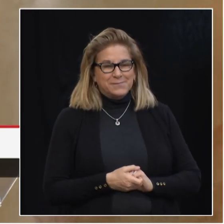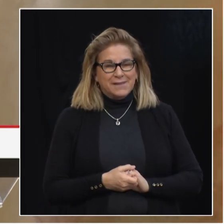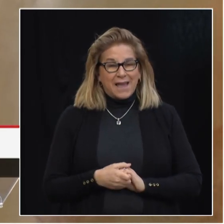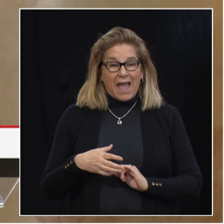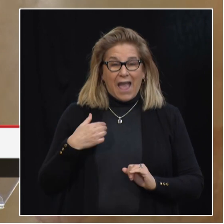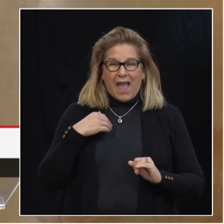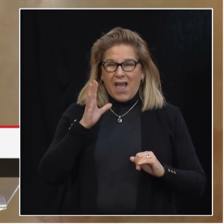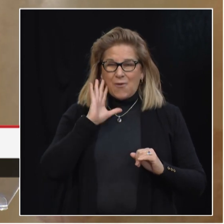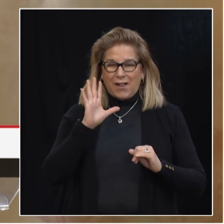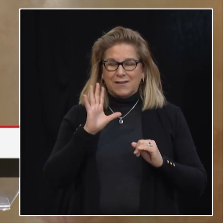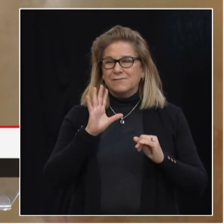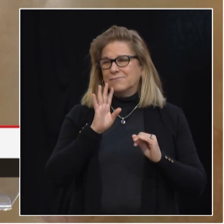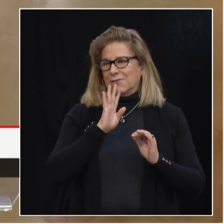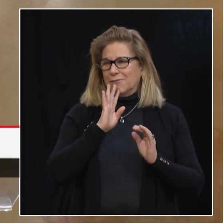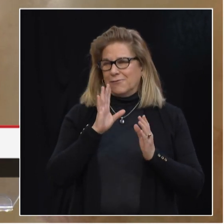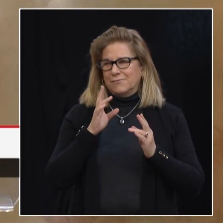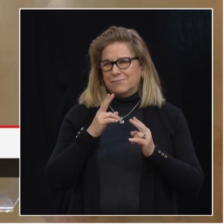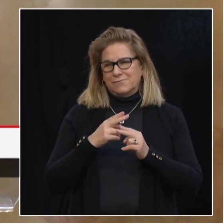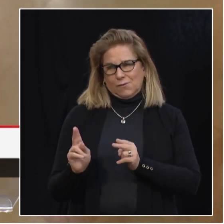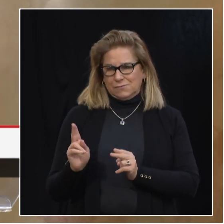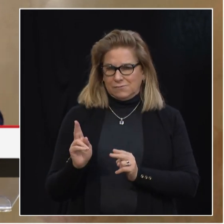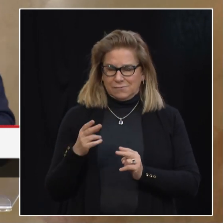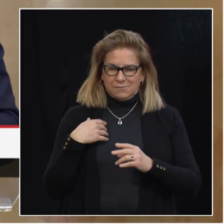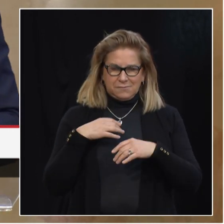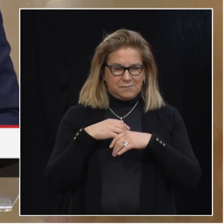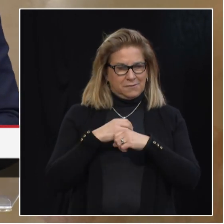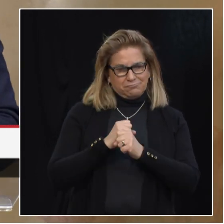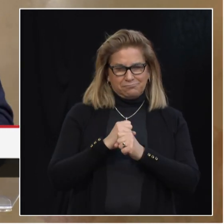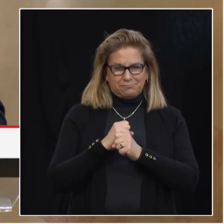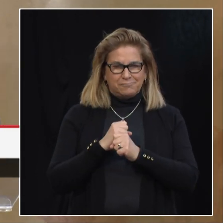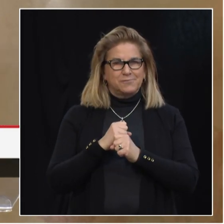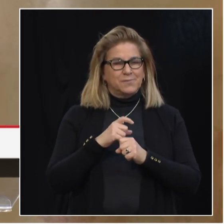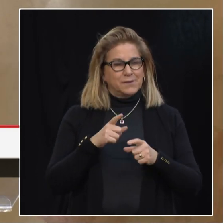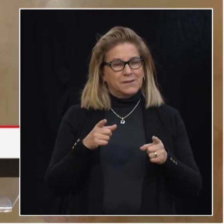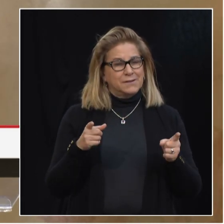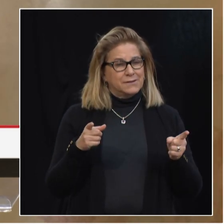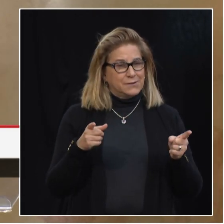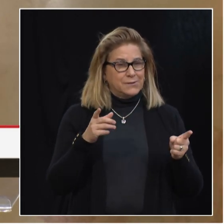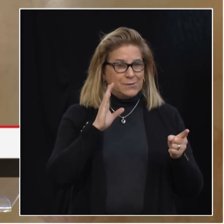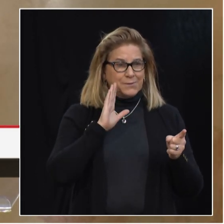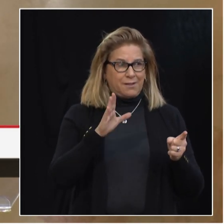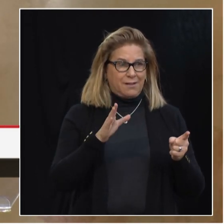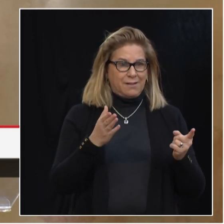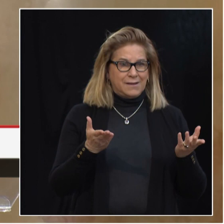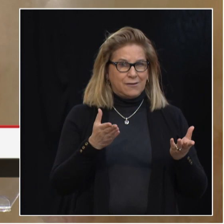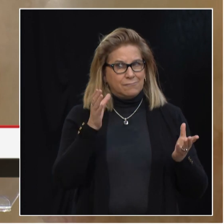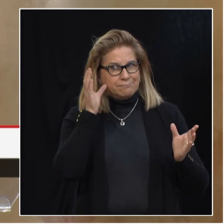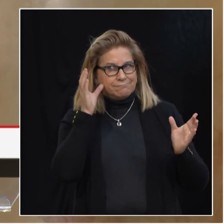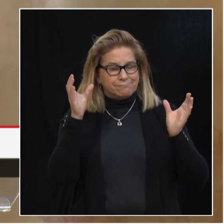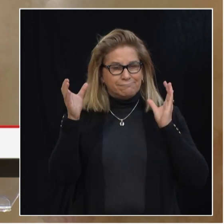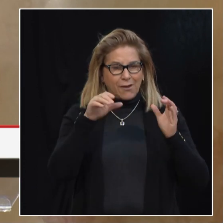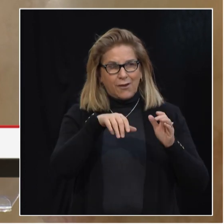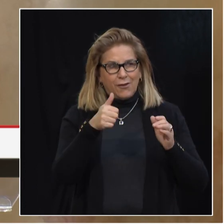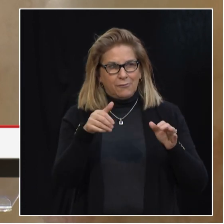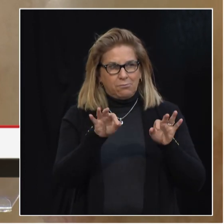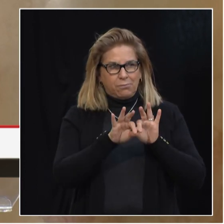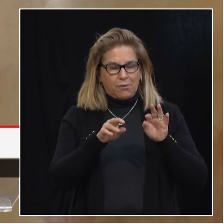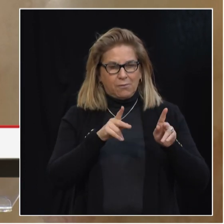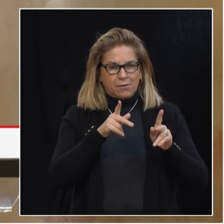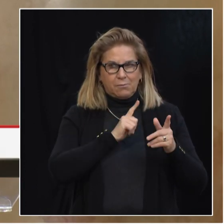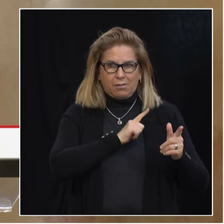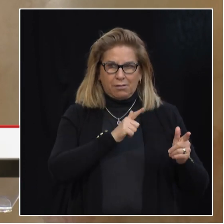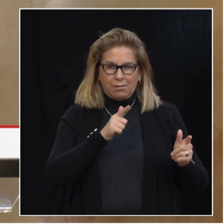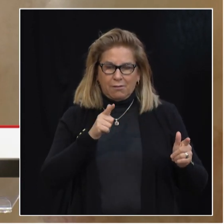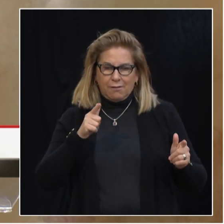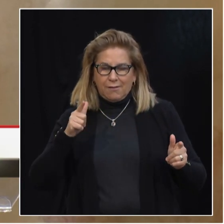you all came here, obviously, for the wonderful things that are going to be announced at March Madness today. I'm Kenyon McDuffie, as the mayor said. I